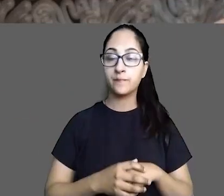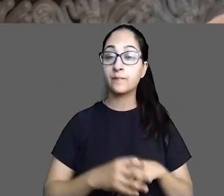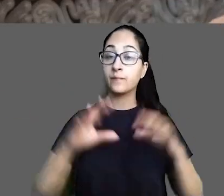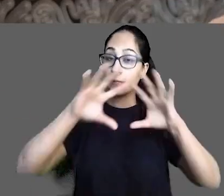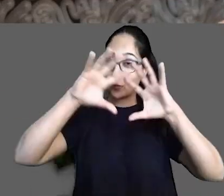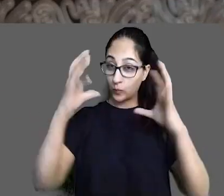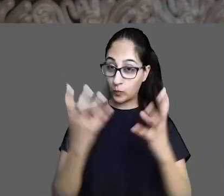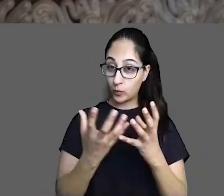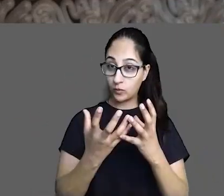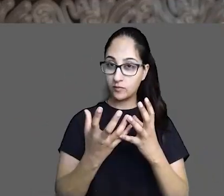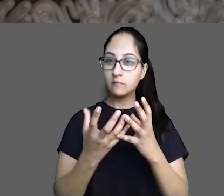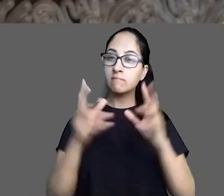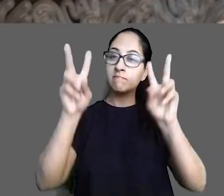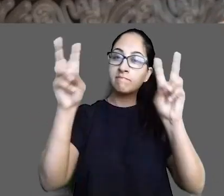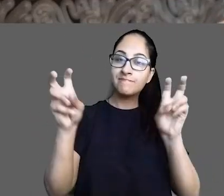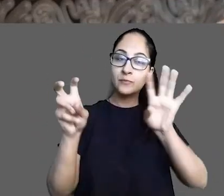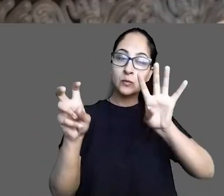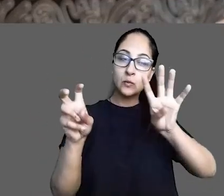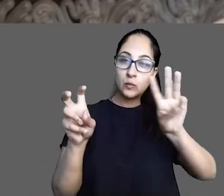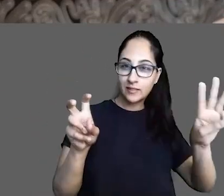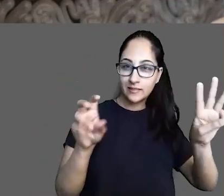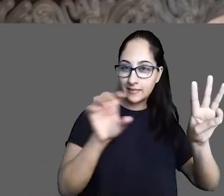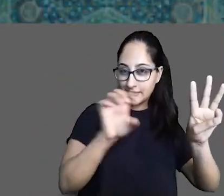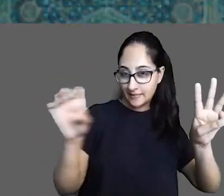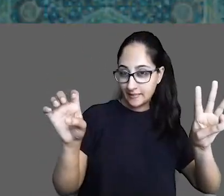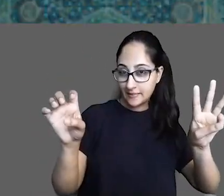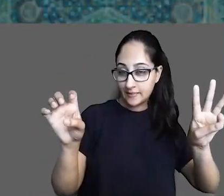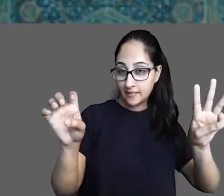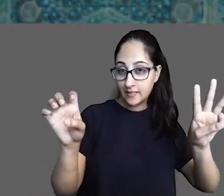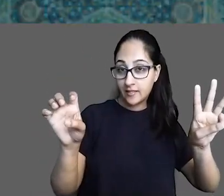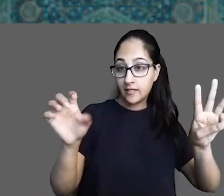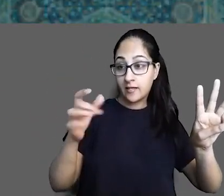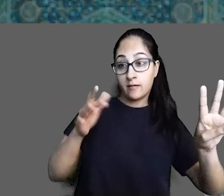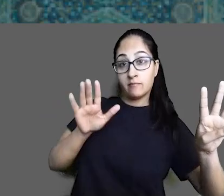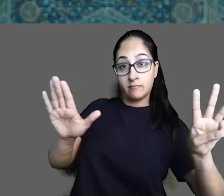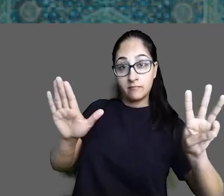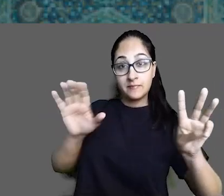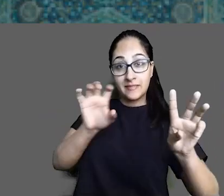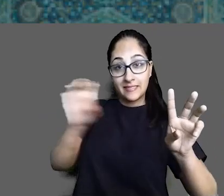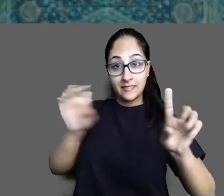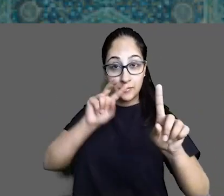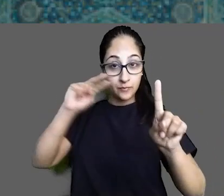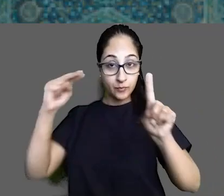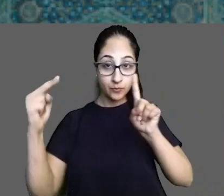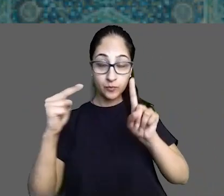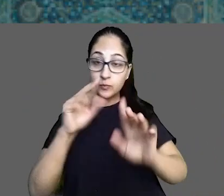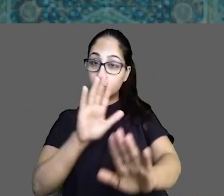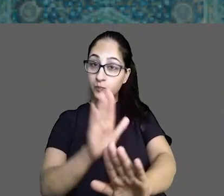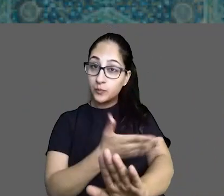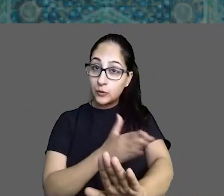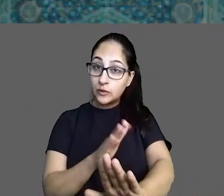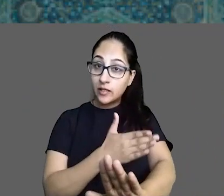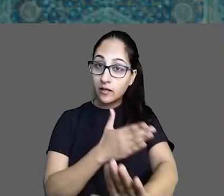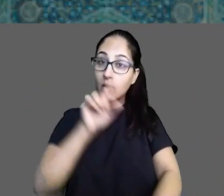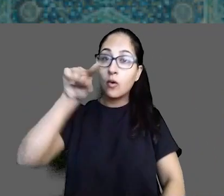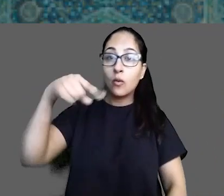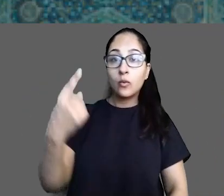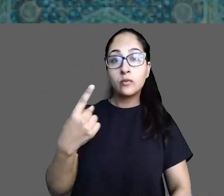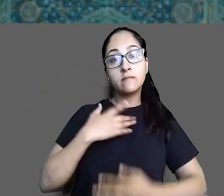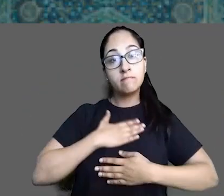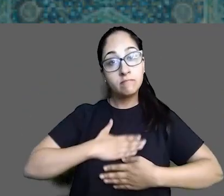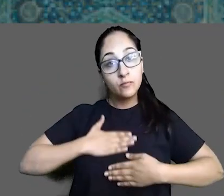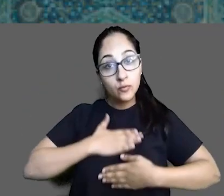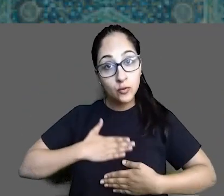the East, if we divide the world into West and East, then historically in the East, music is not something that was ever